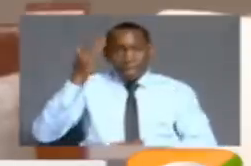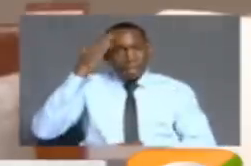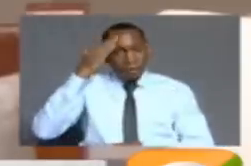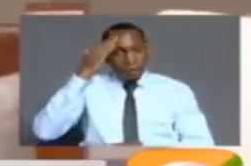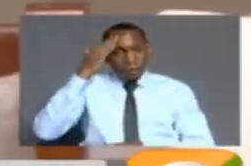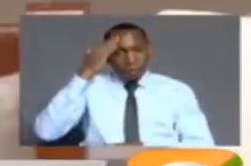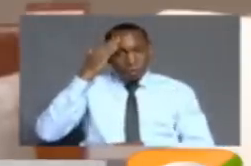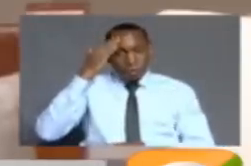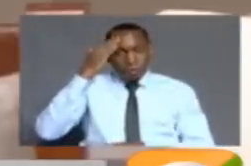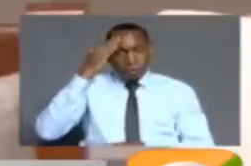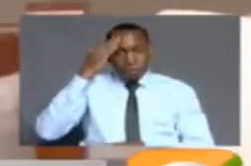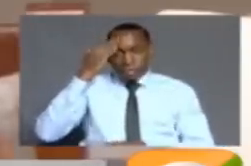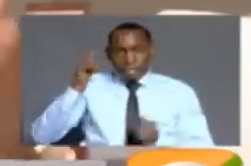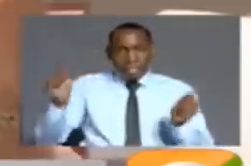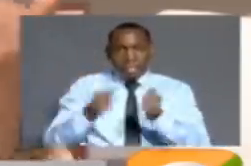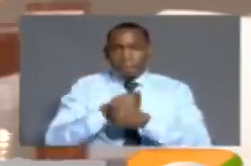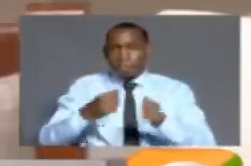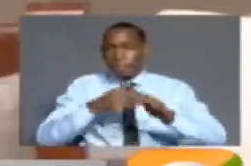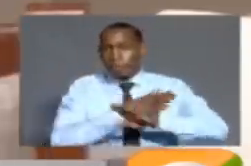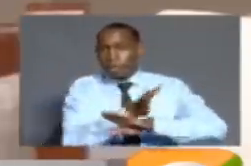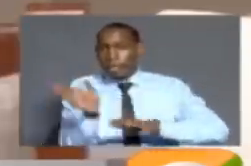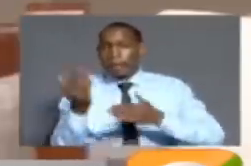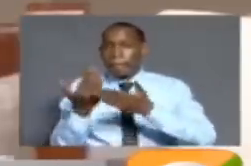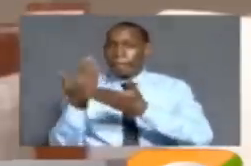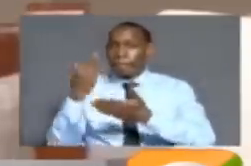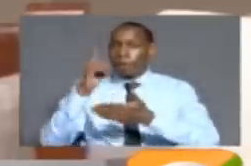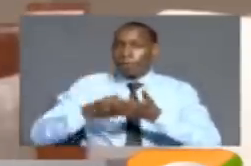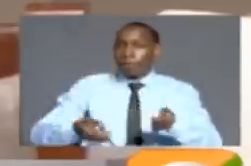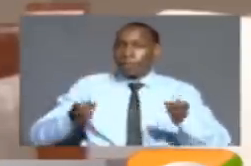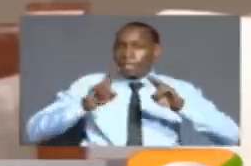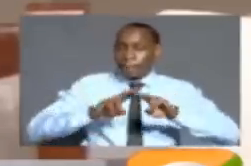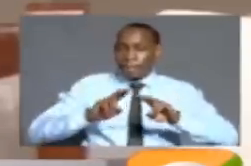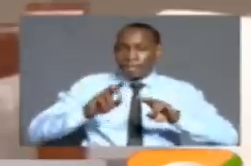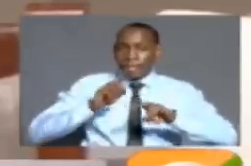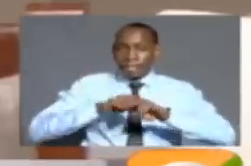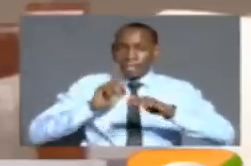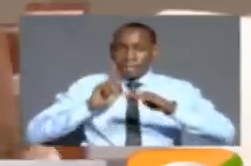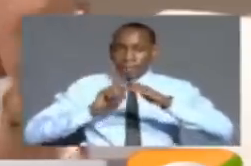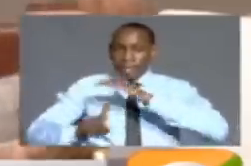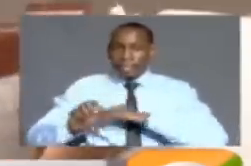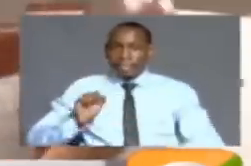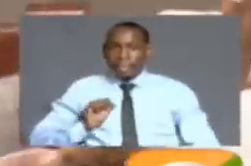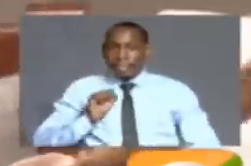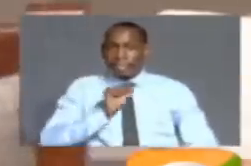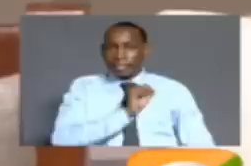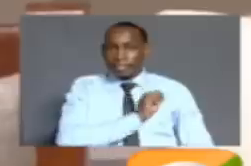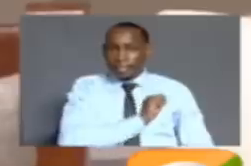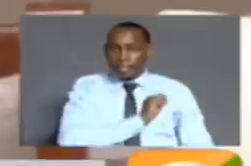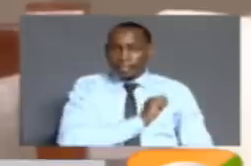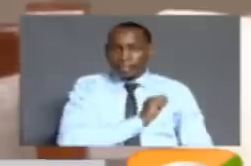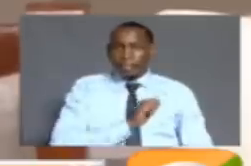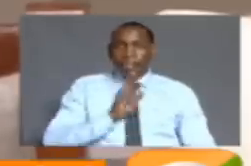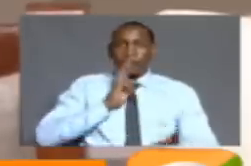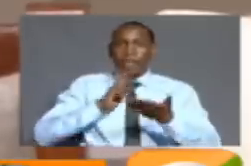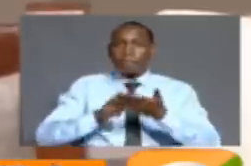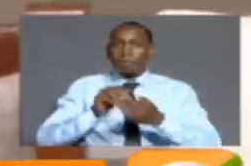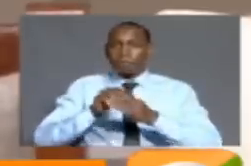is not just going to slip through the cracks. Right. Because before, what was happening, when we first got into the Senate, we were looking at reports from